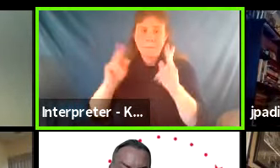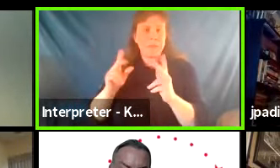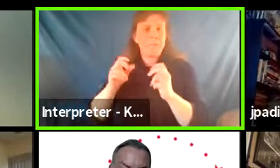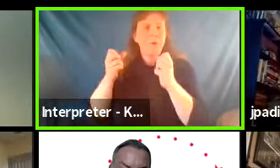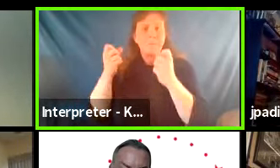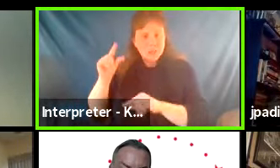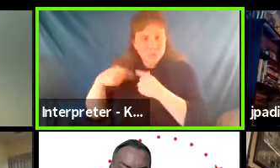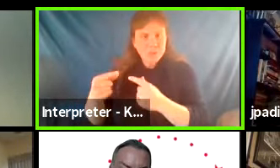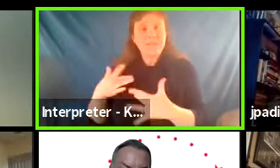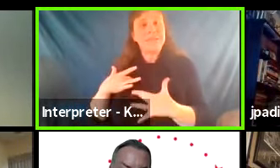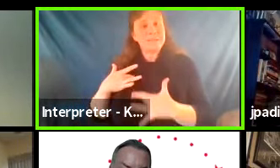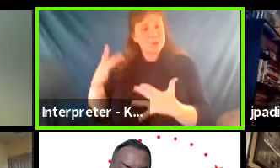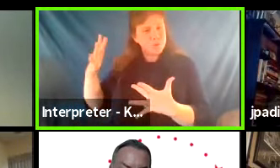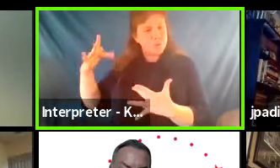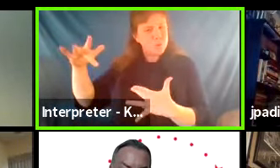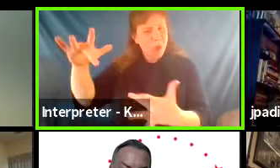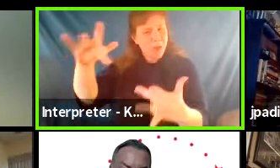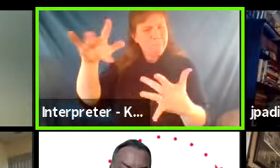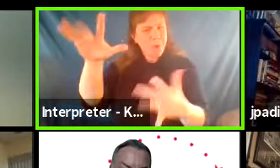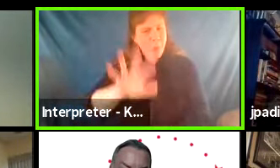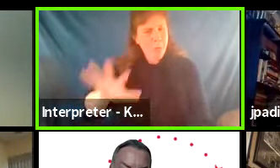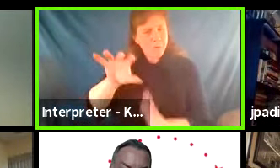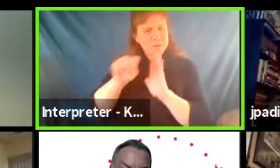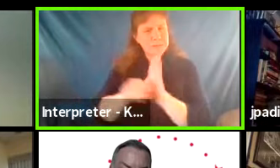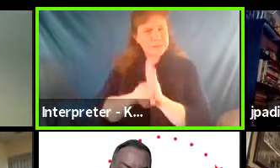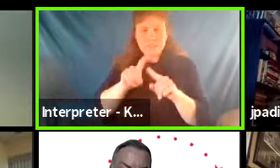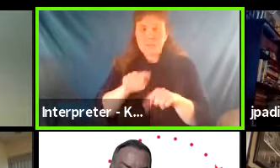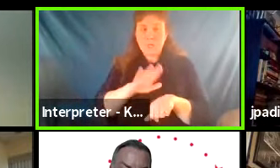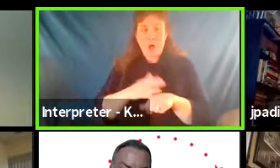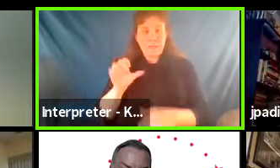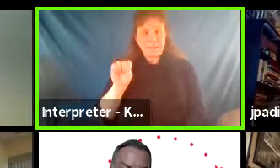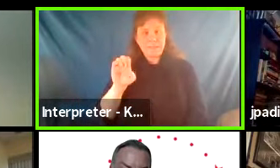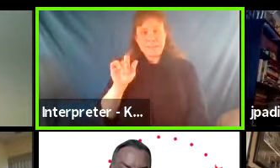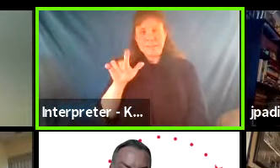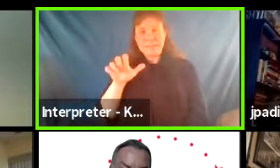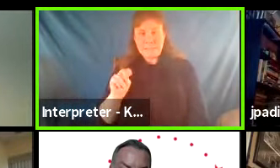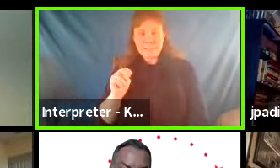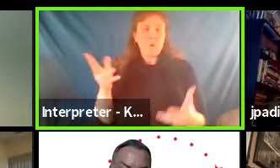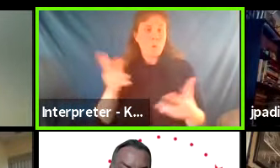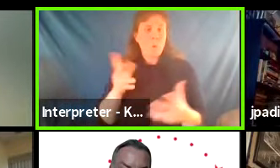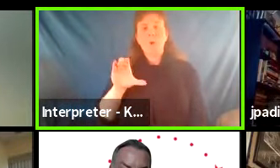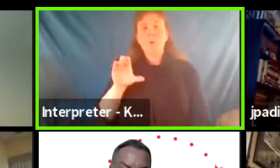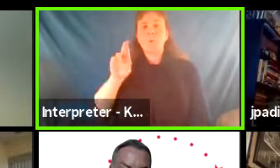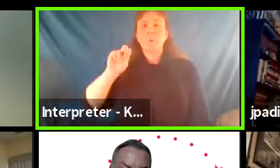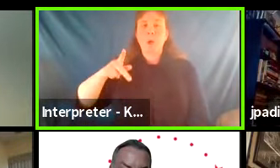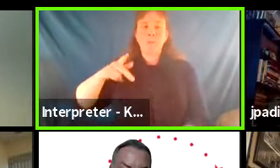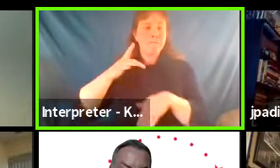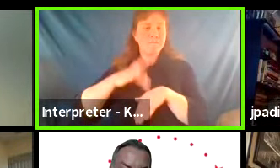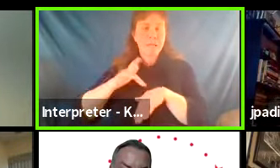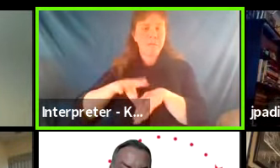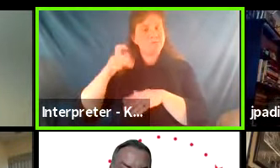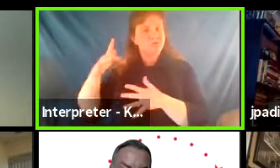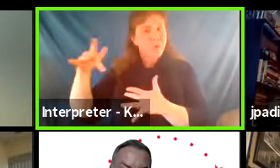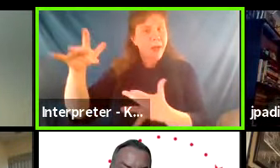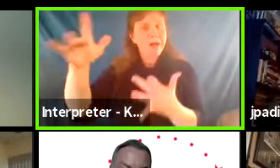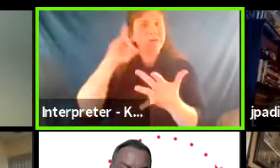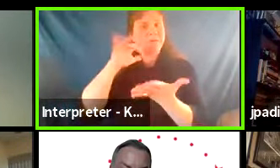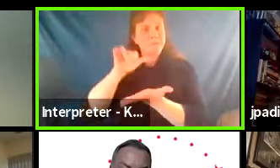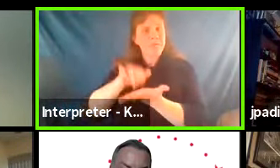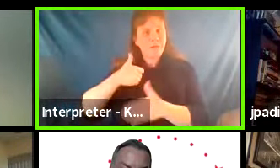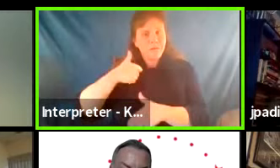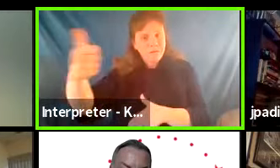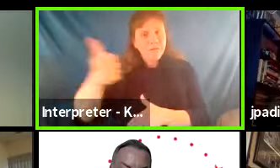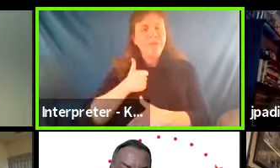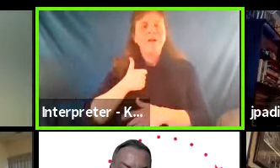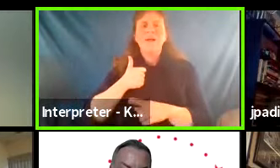throughout the state based on the season and the agricultural crop that's in demand. And we want to make sure that all of these are taken into account. And, I